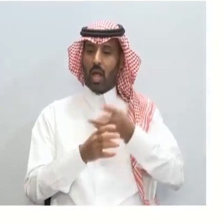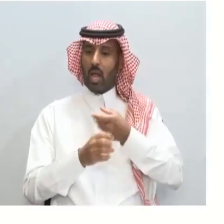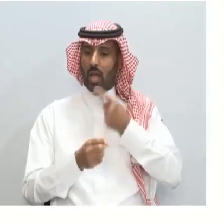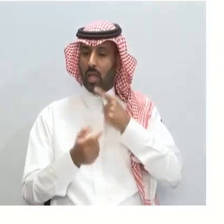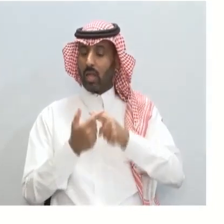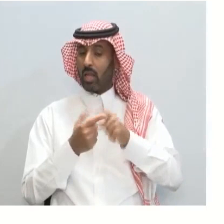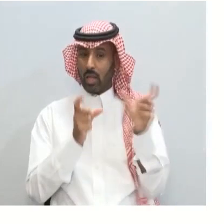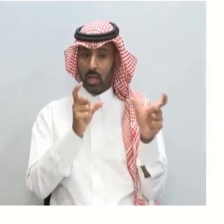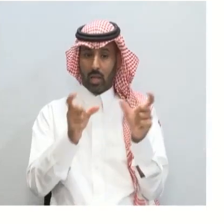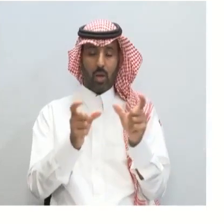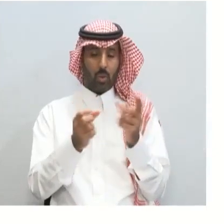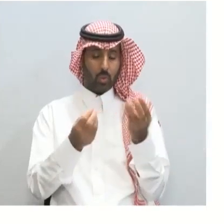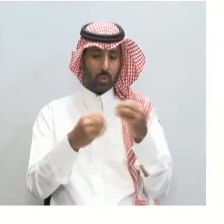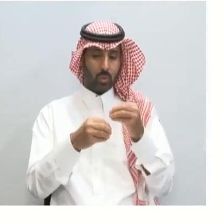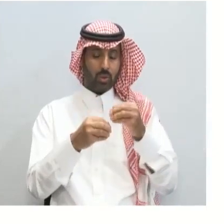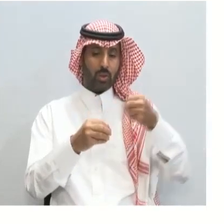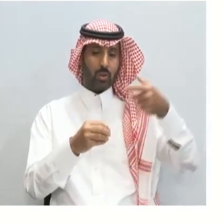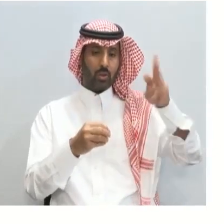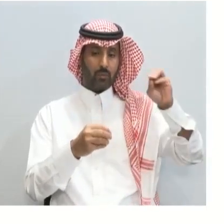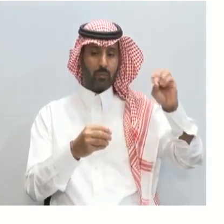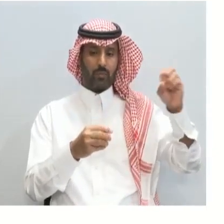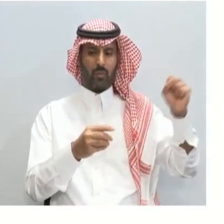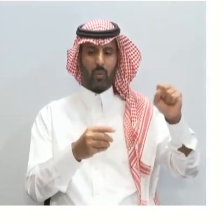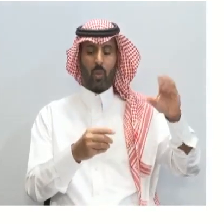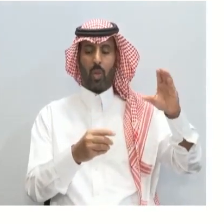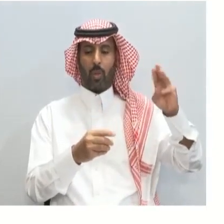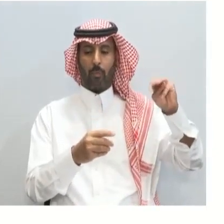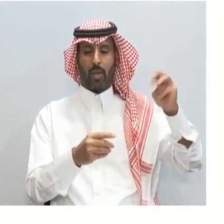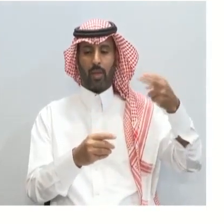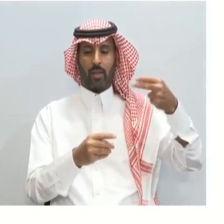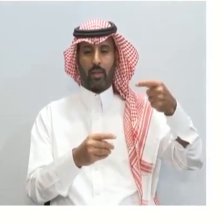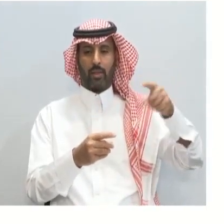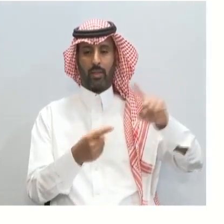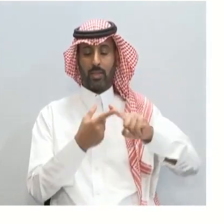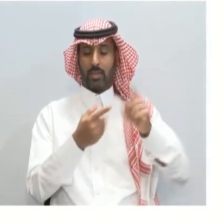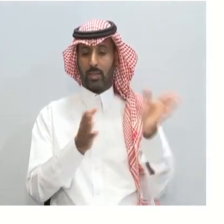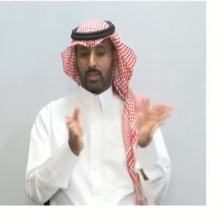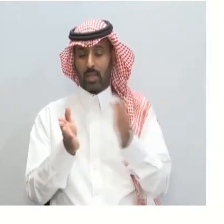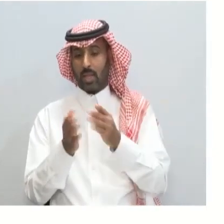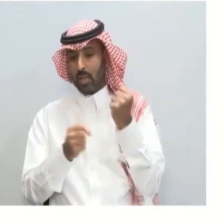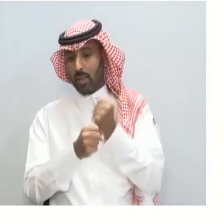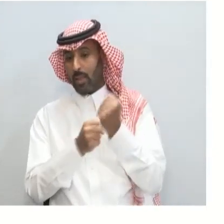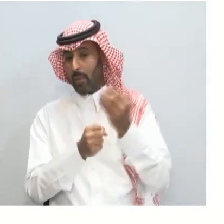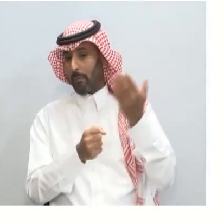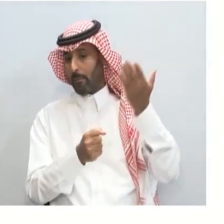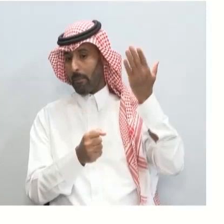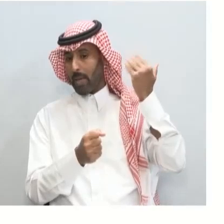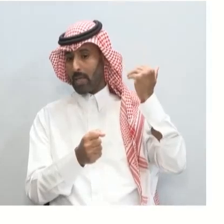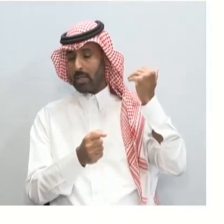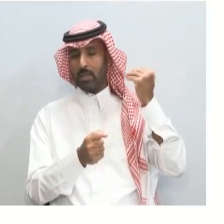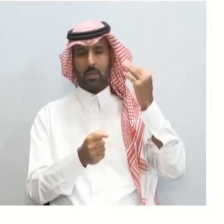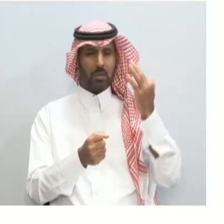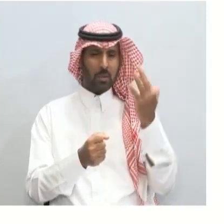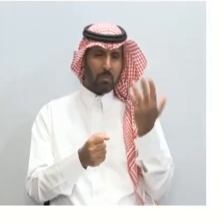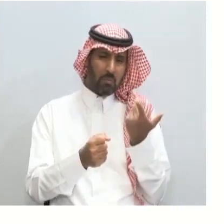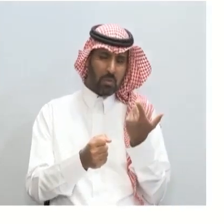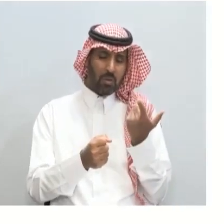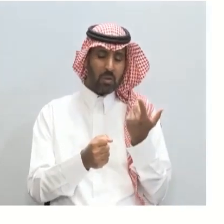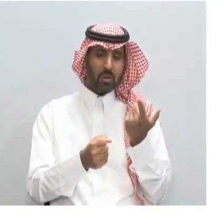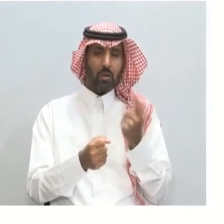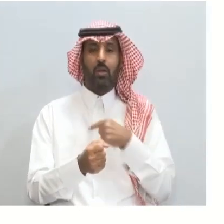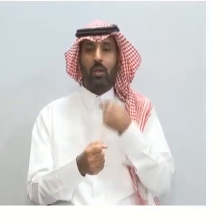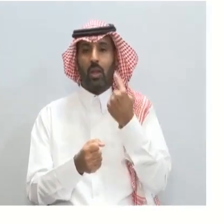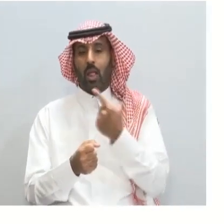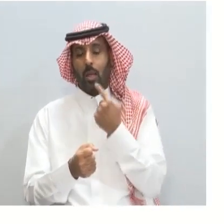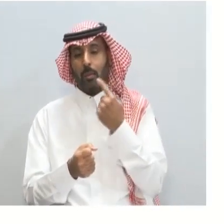use would, could, or might. On the other hand, in the past hypothetical conditionals, we use it to talk